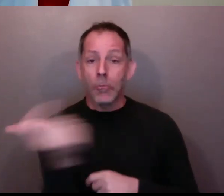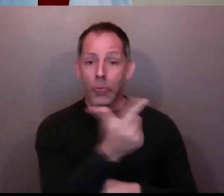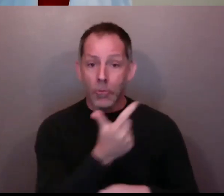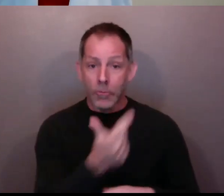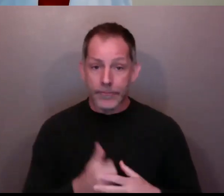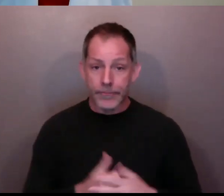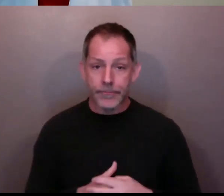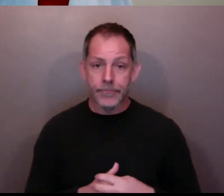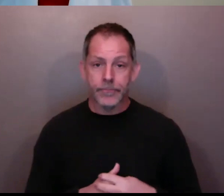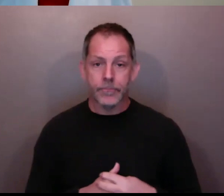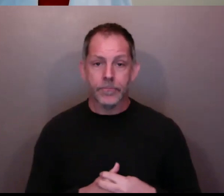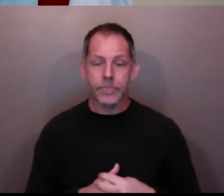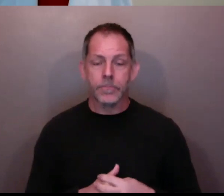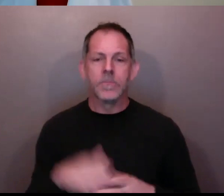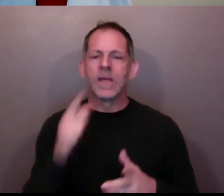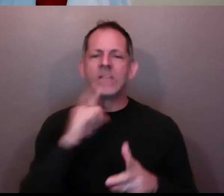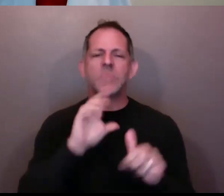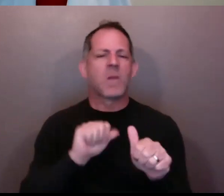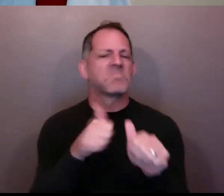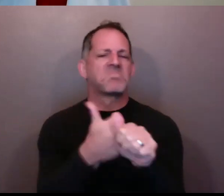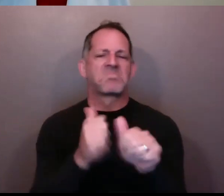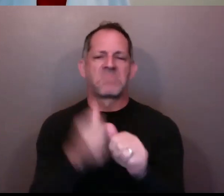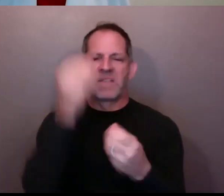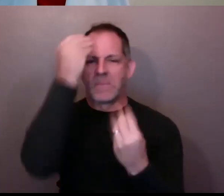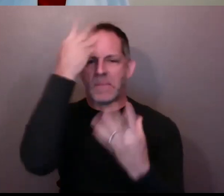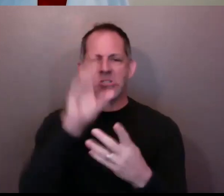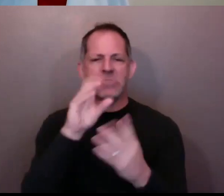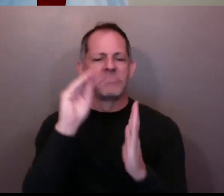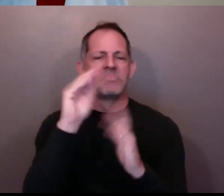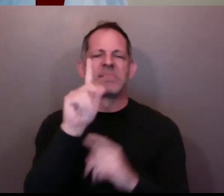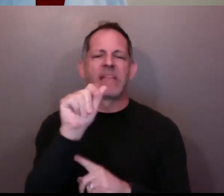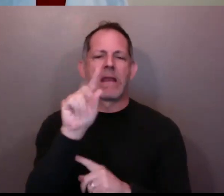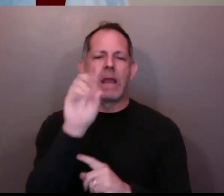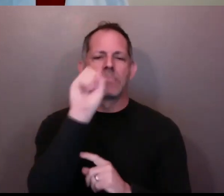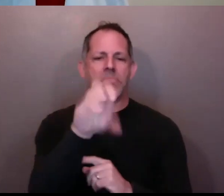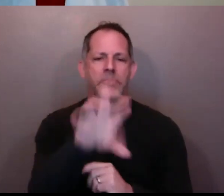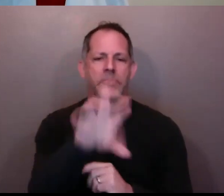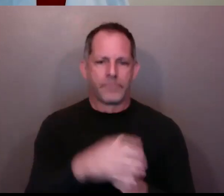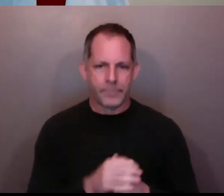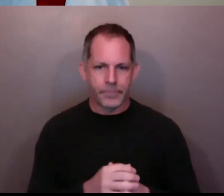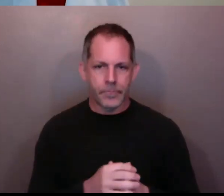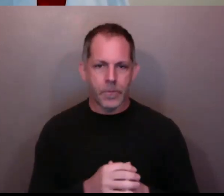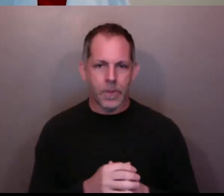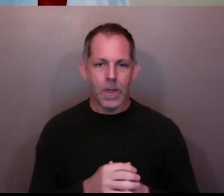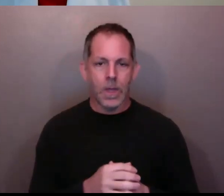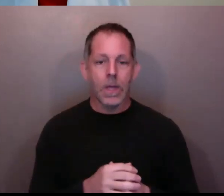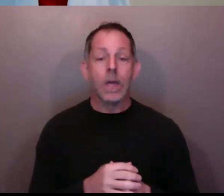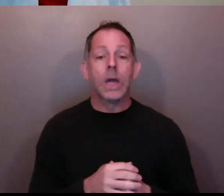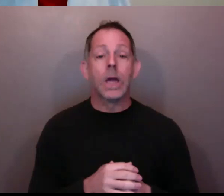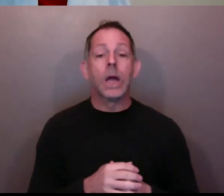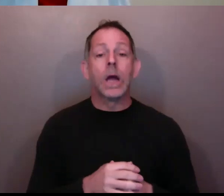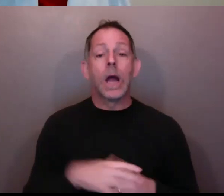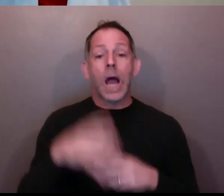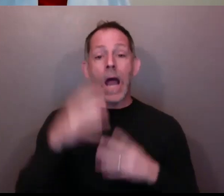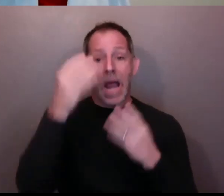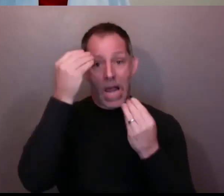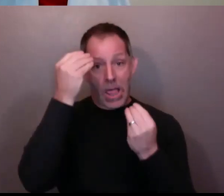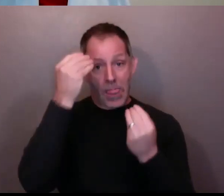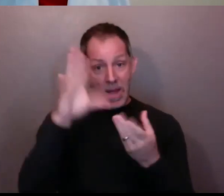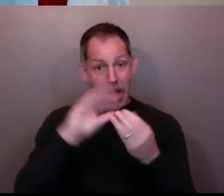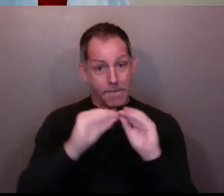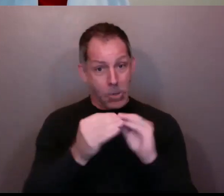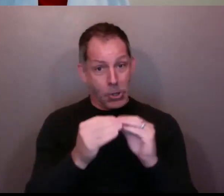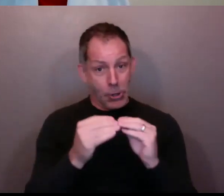about the recent data related to COVID-19 and with